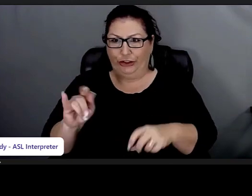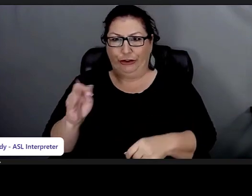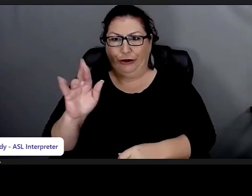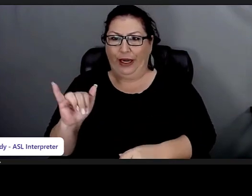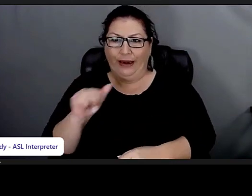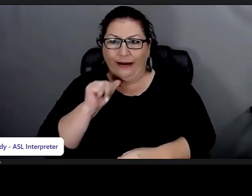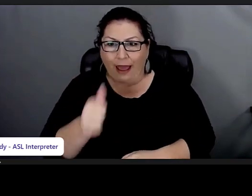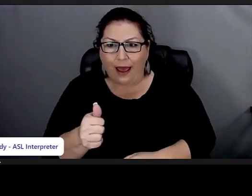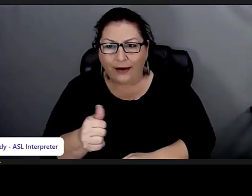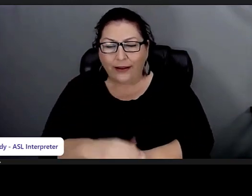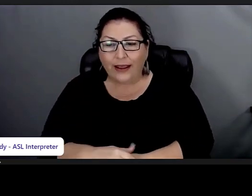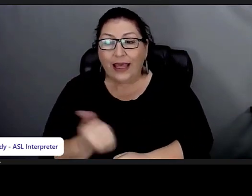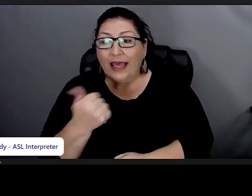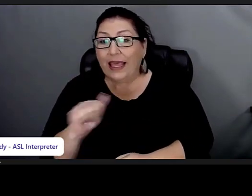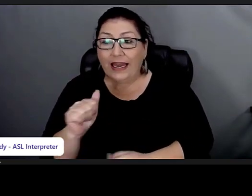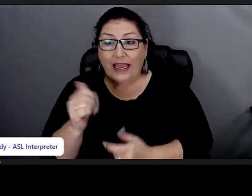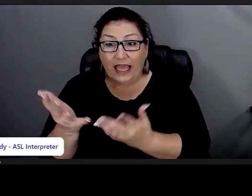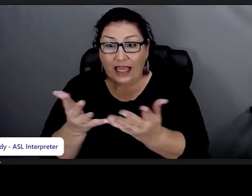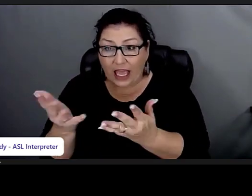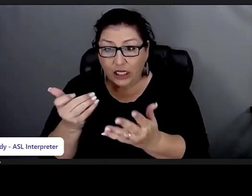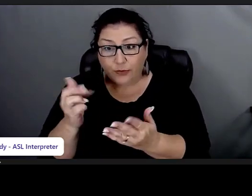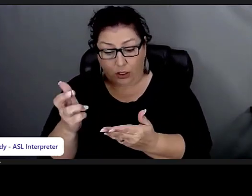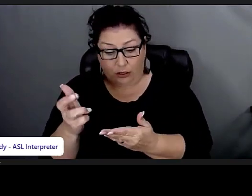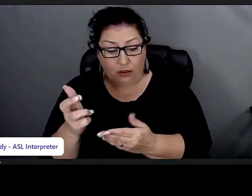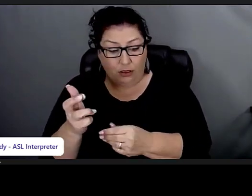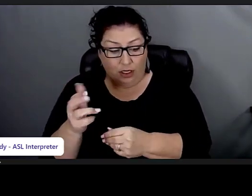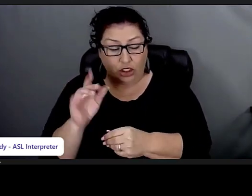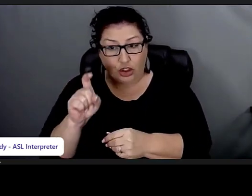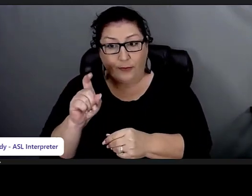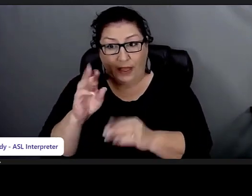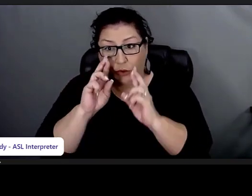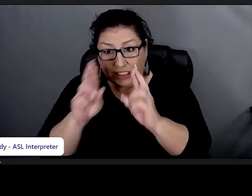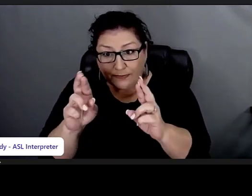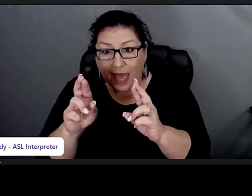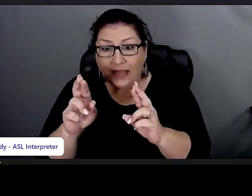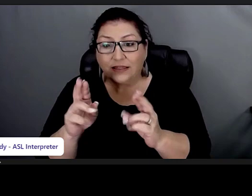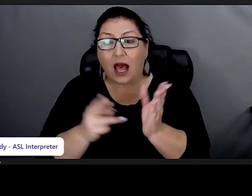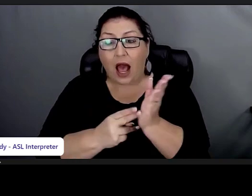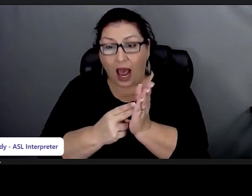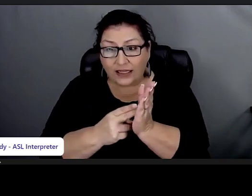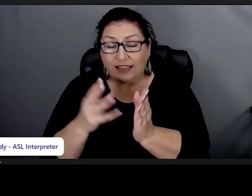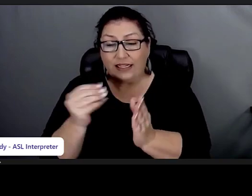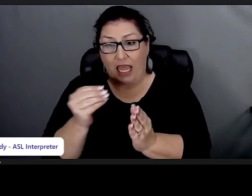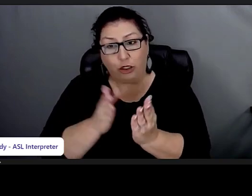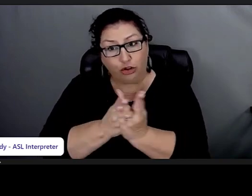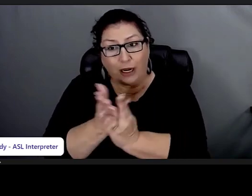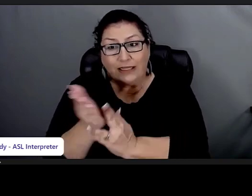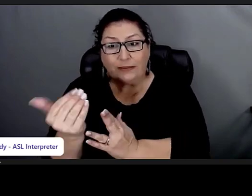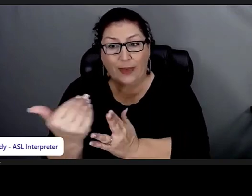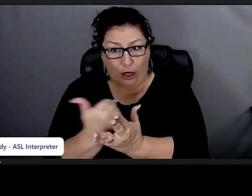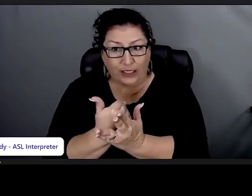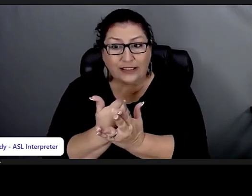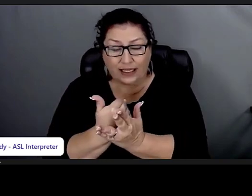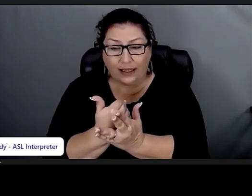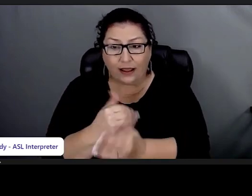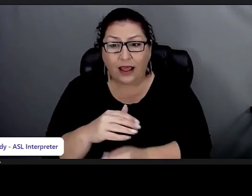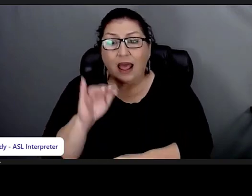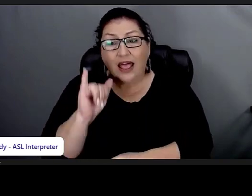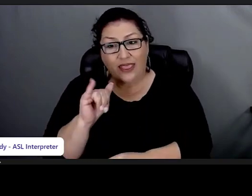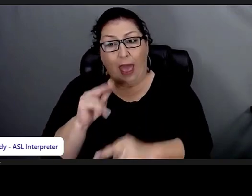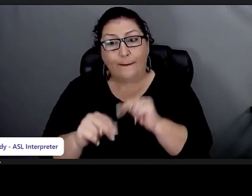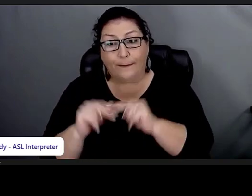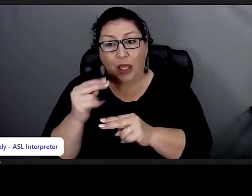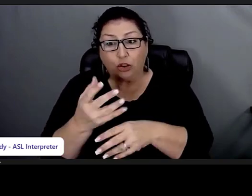Any engagement or interaction should be done with respect, honesty, and transparency. That builds trust